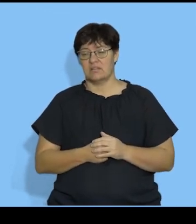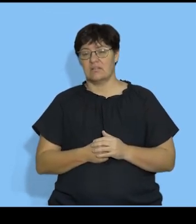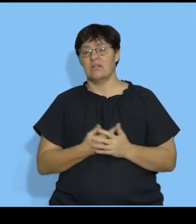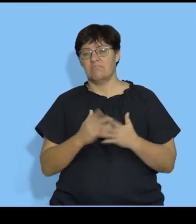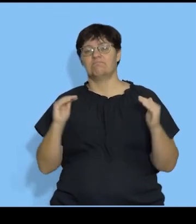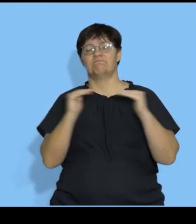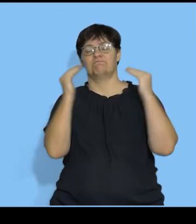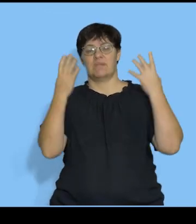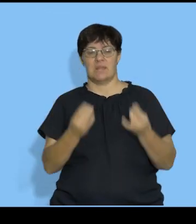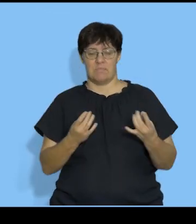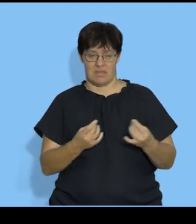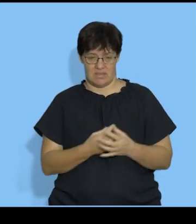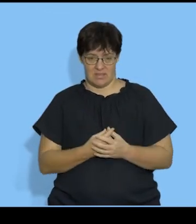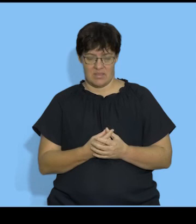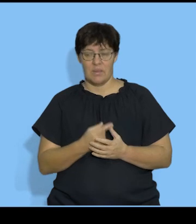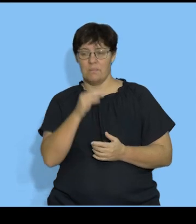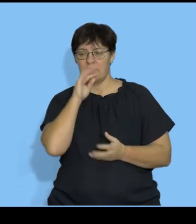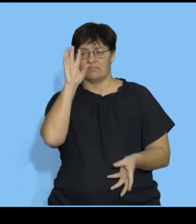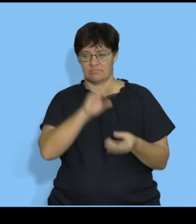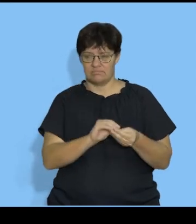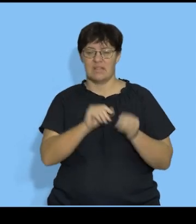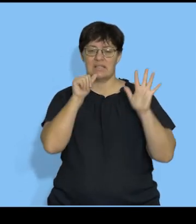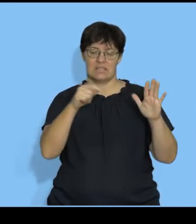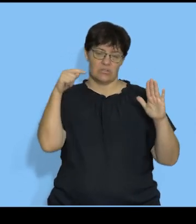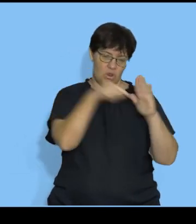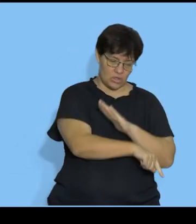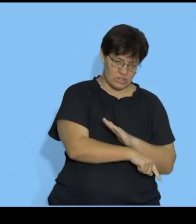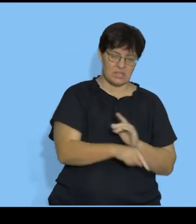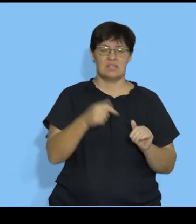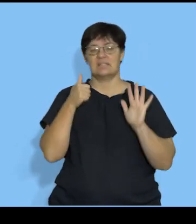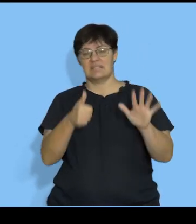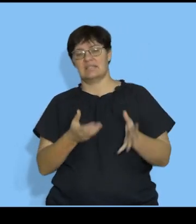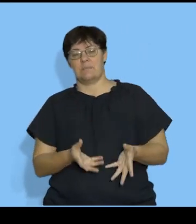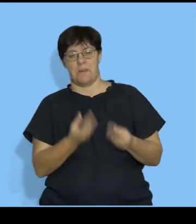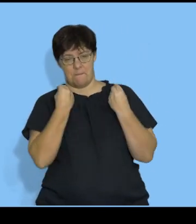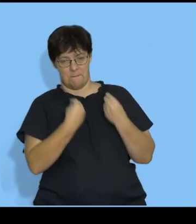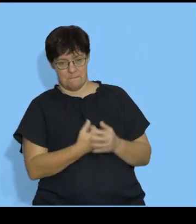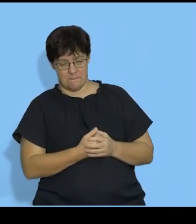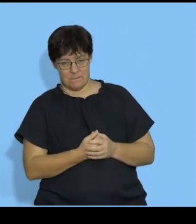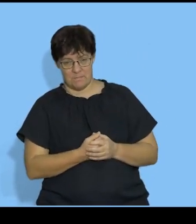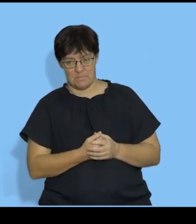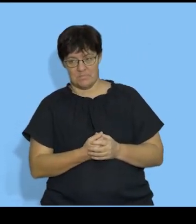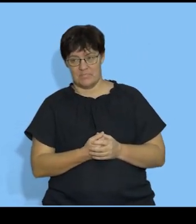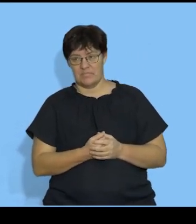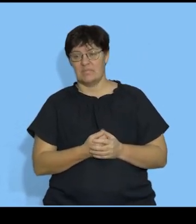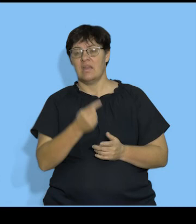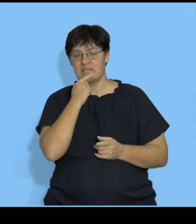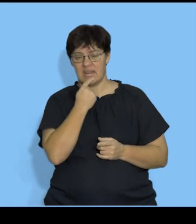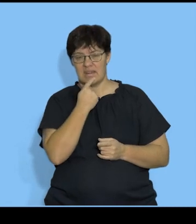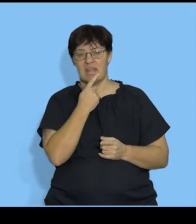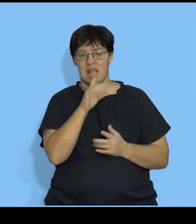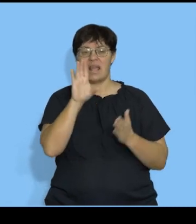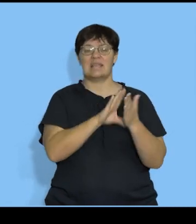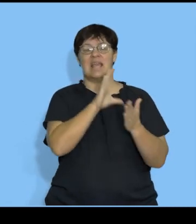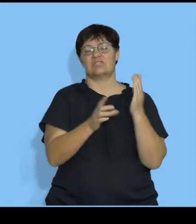of electrons becoming 6 lost, 6 gained, right? So if we do that, obviously the electrons will cancel themselves